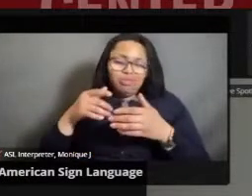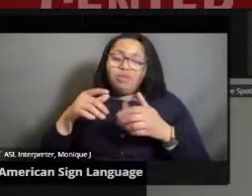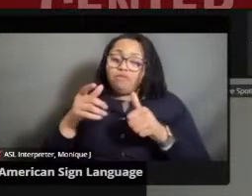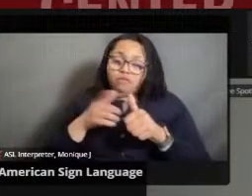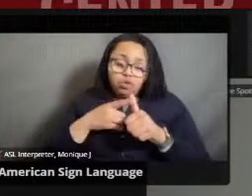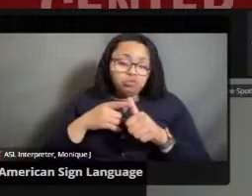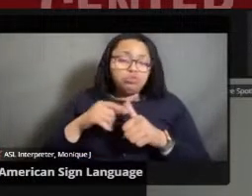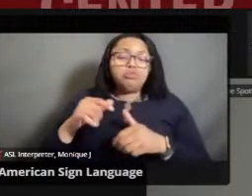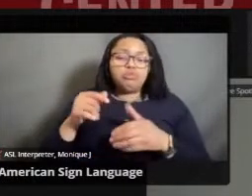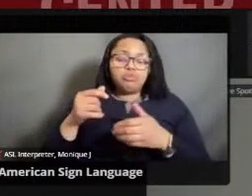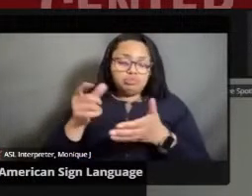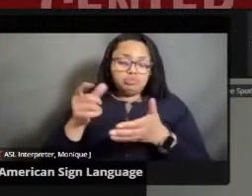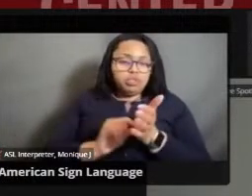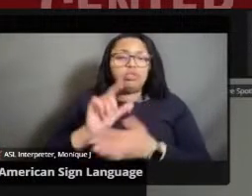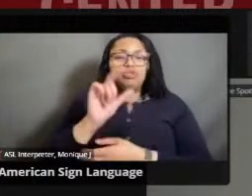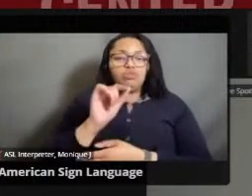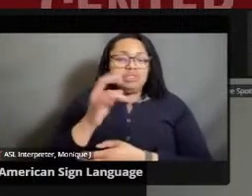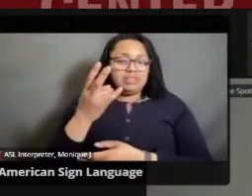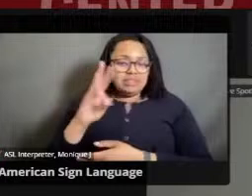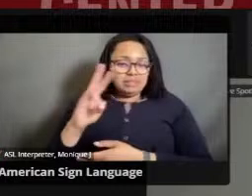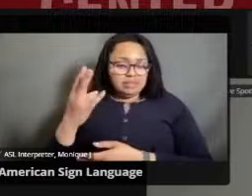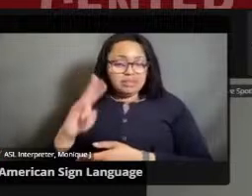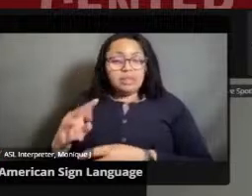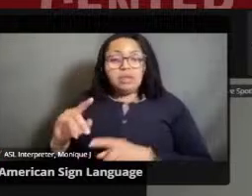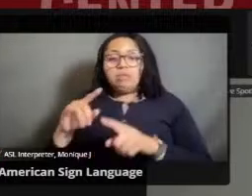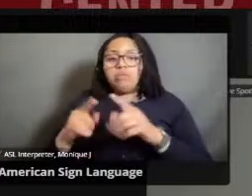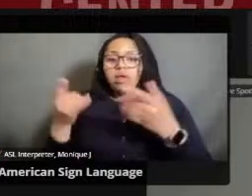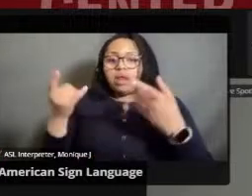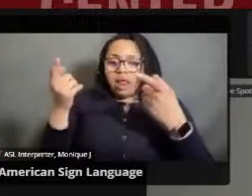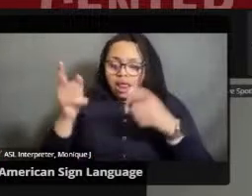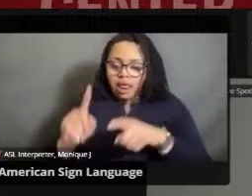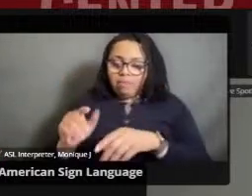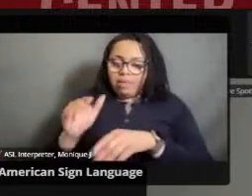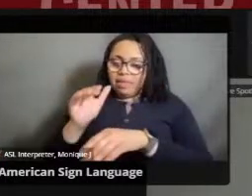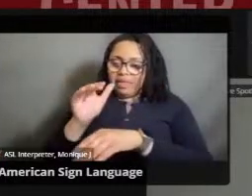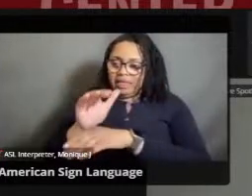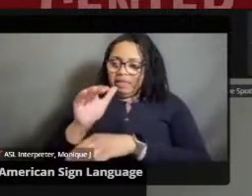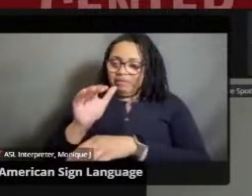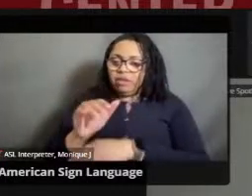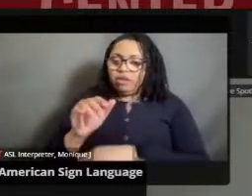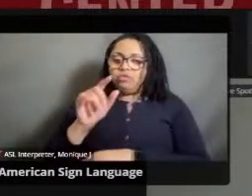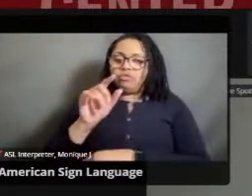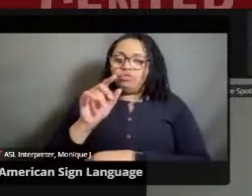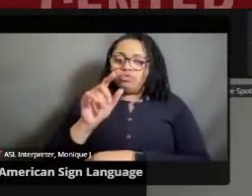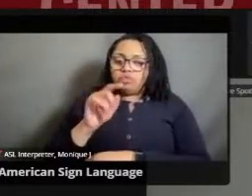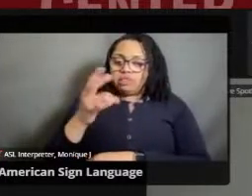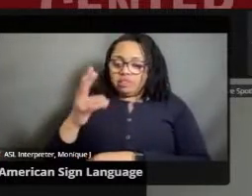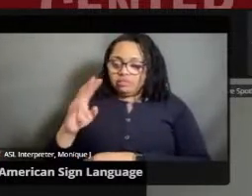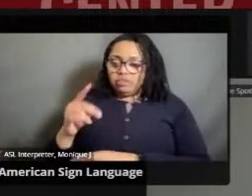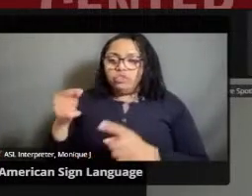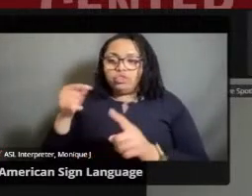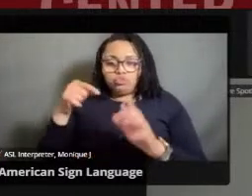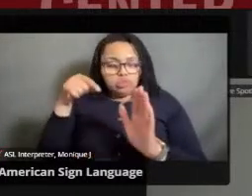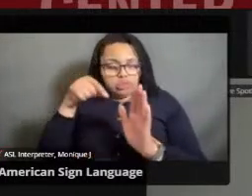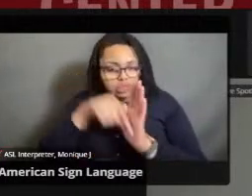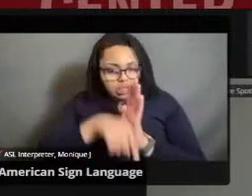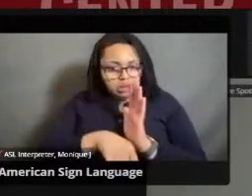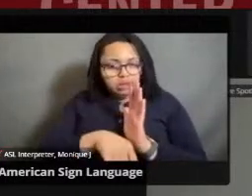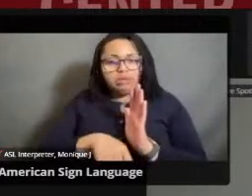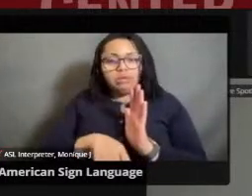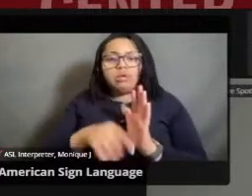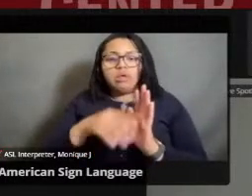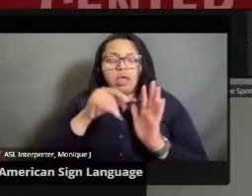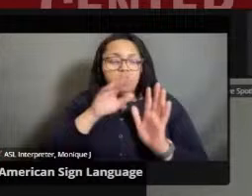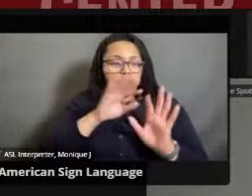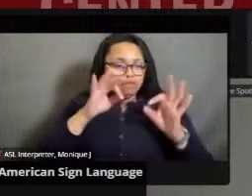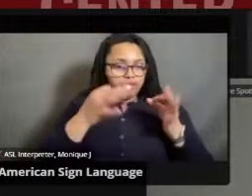And on the evening of October 20th, Hiba was martyred with her family under bombardment in their home in